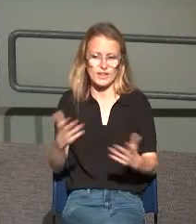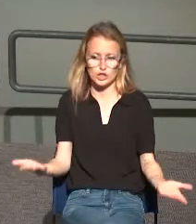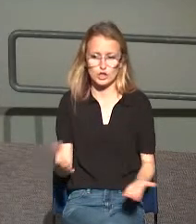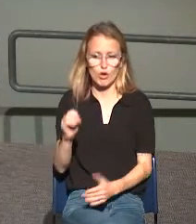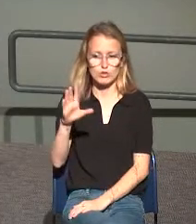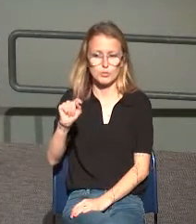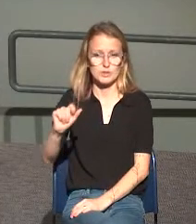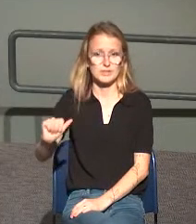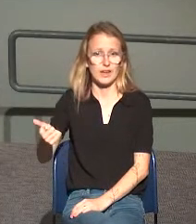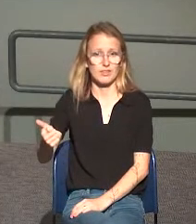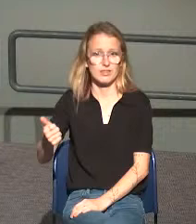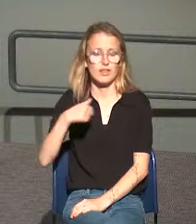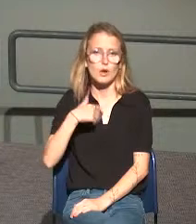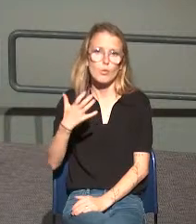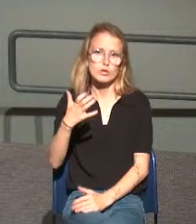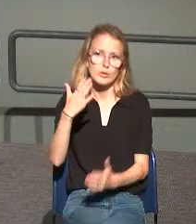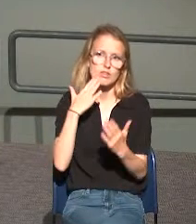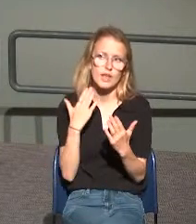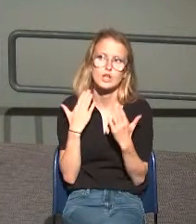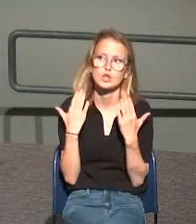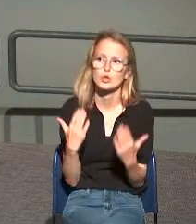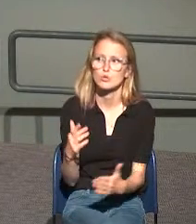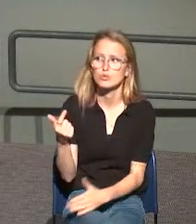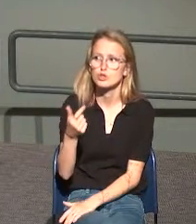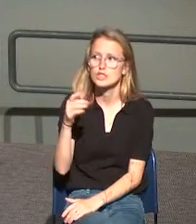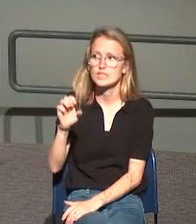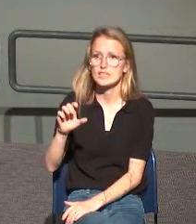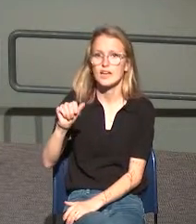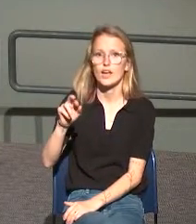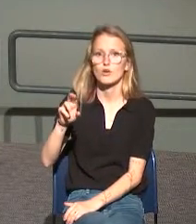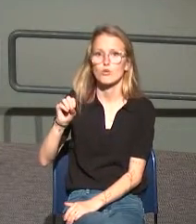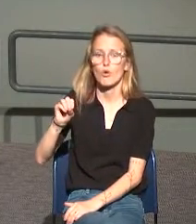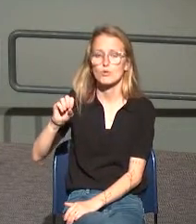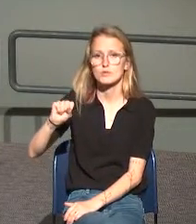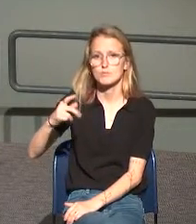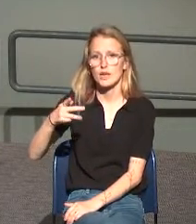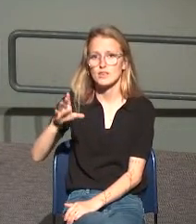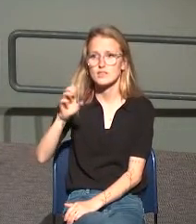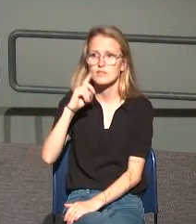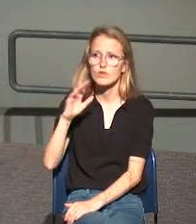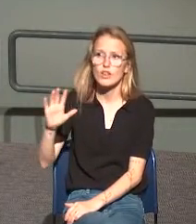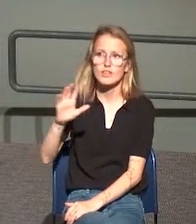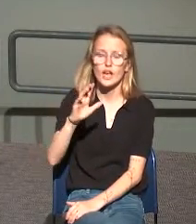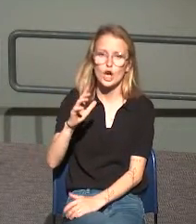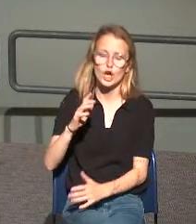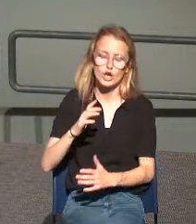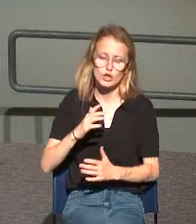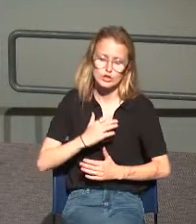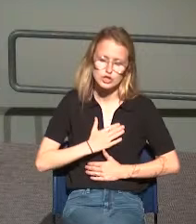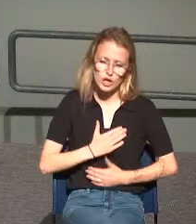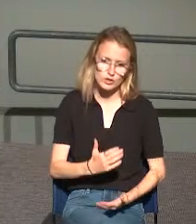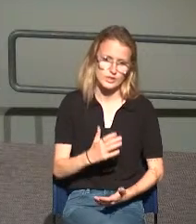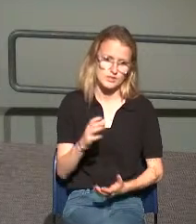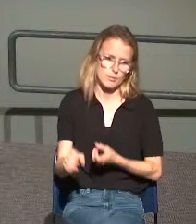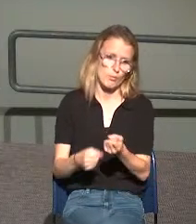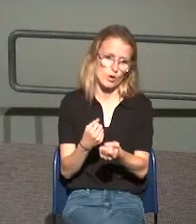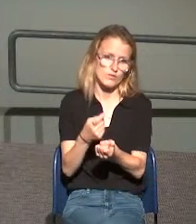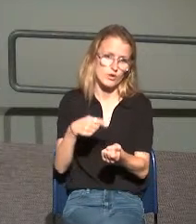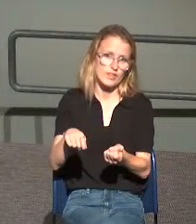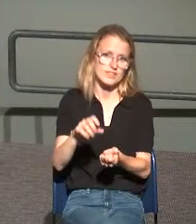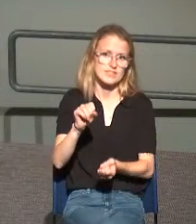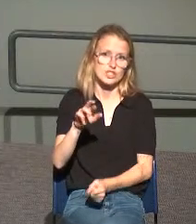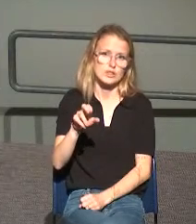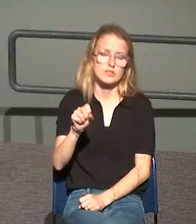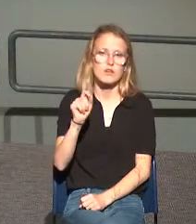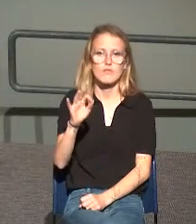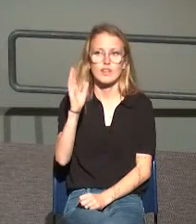10th. And I want to say a huge thank you to GE Aerospace for their generous support of this series of lectures. And you can find more of